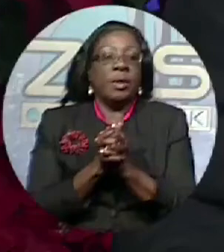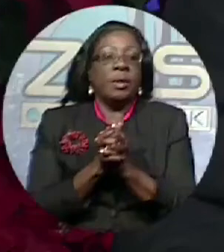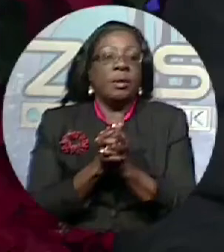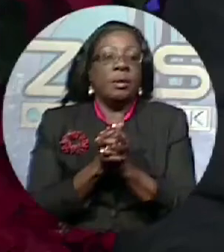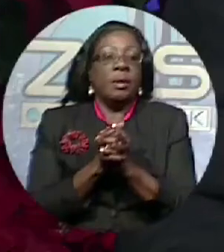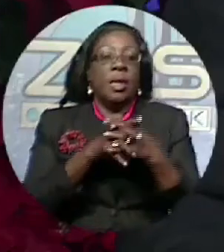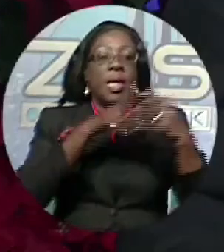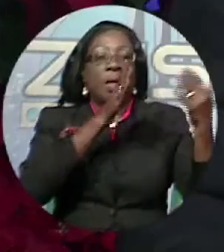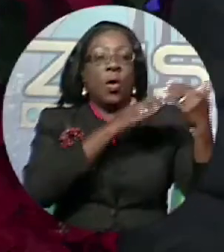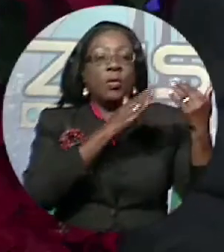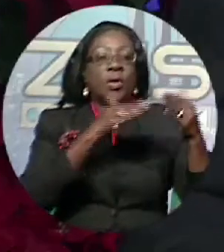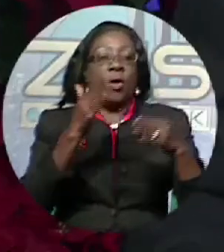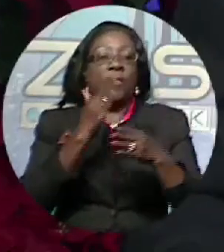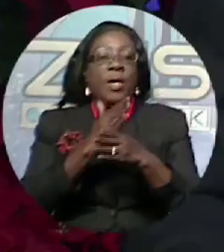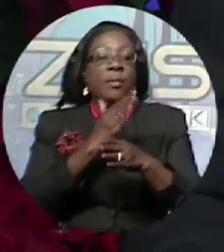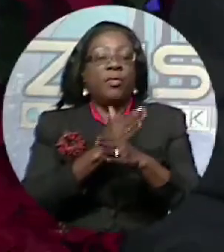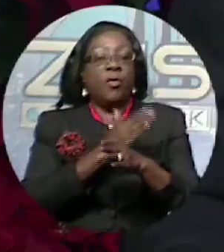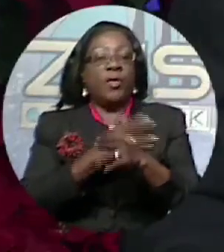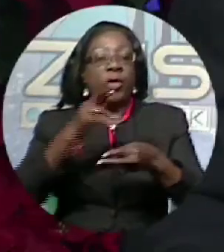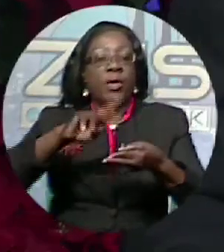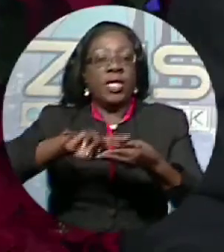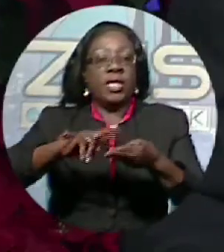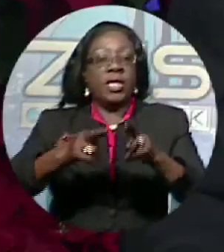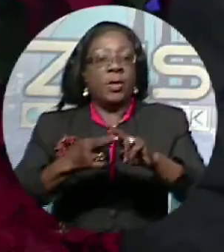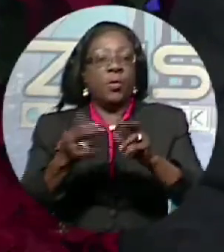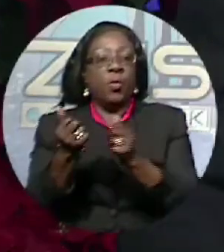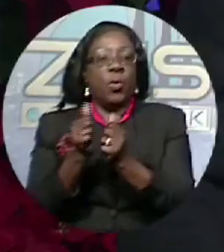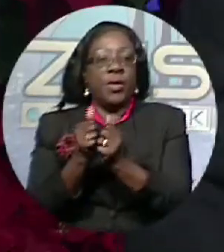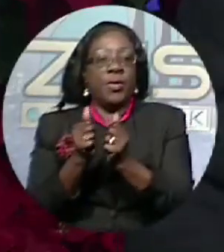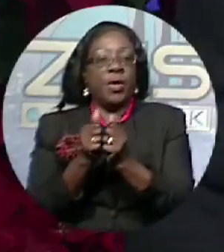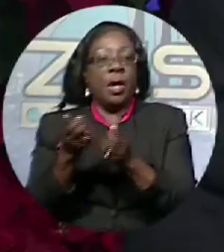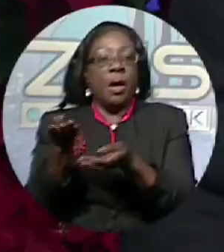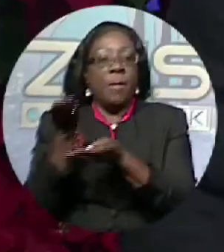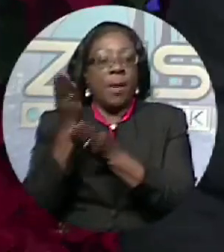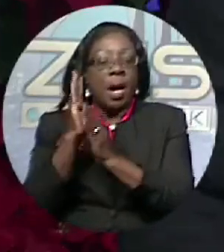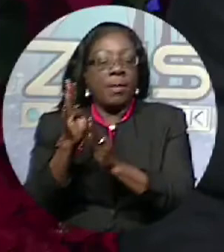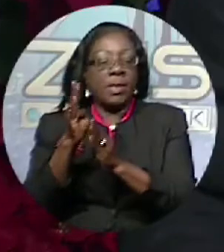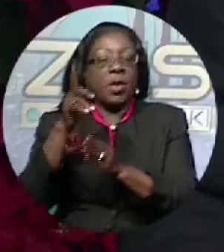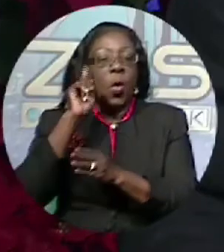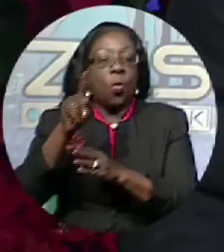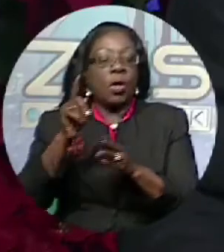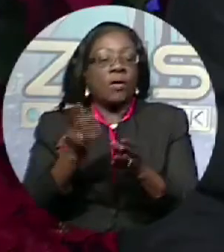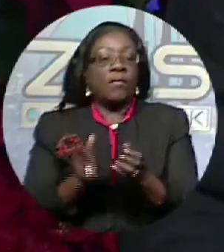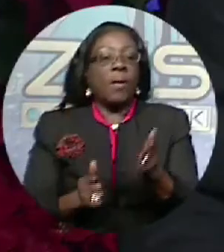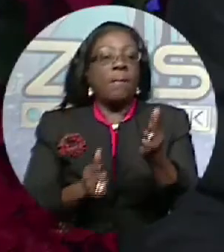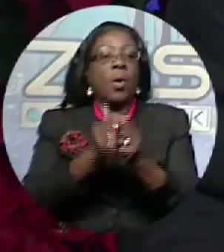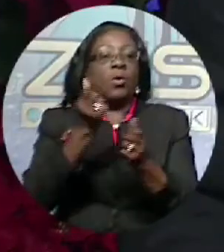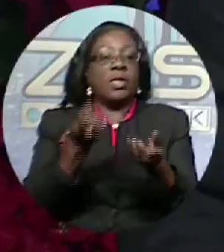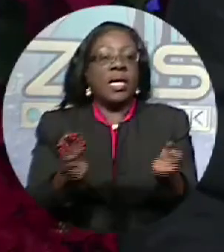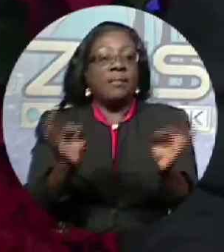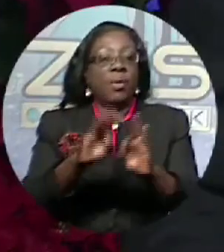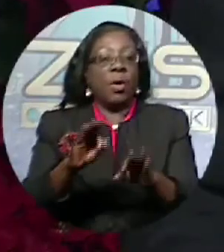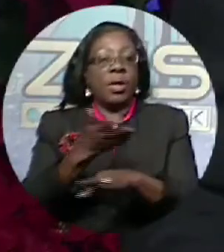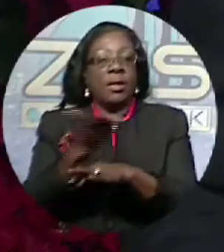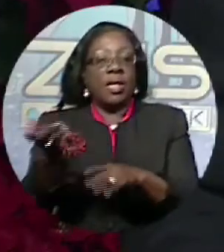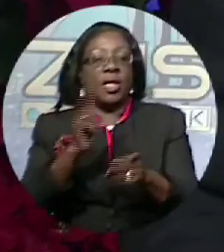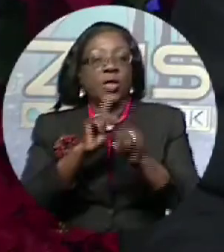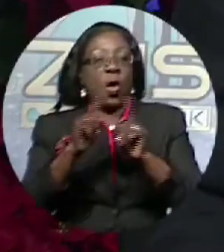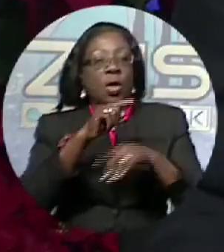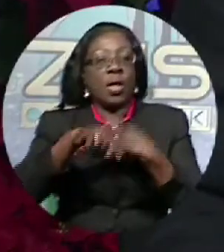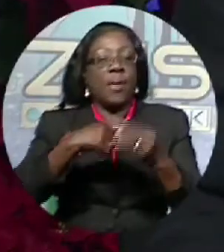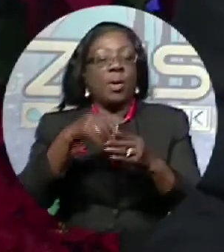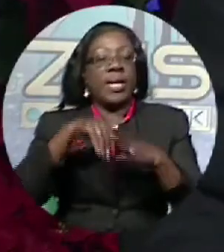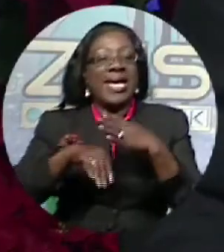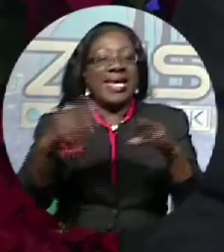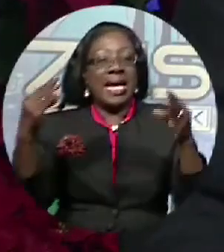In hopes of improving the relationship with the Bahamas, one of the most significant things discussed in the private meeting with Cuba's President Raul Castro and Prime Minister Christie